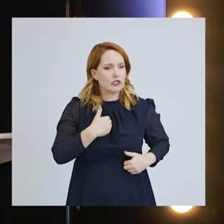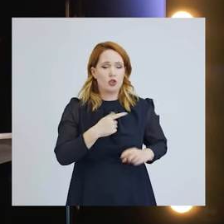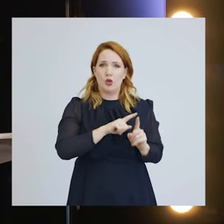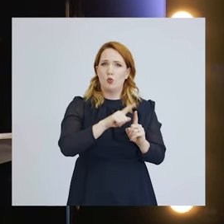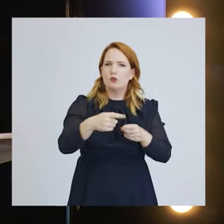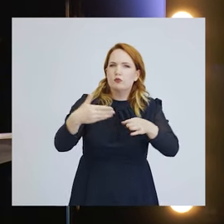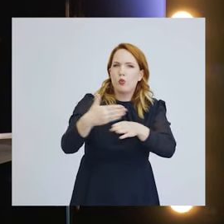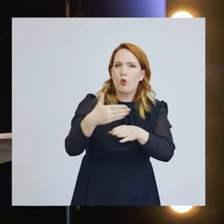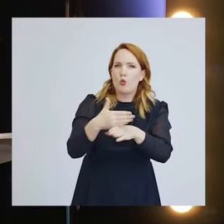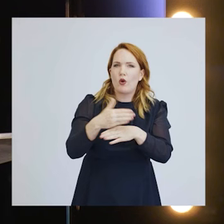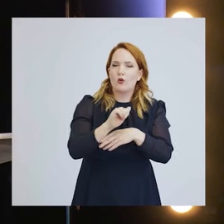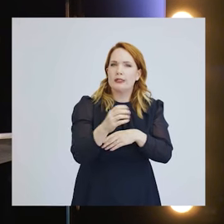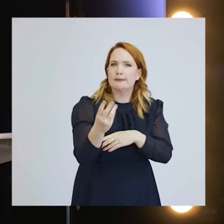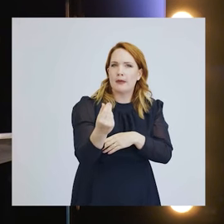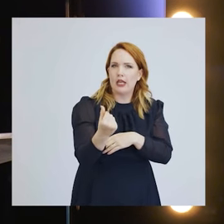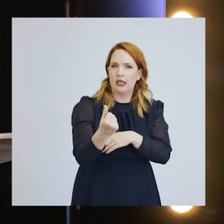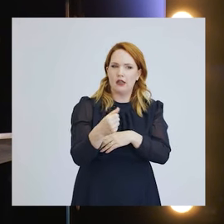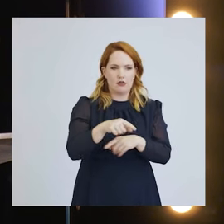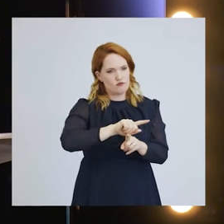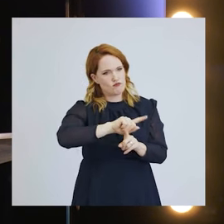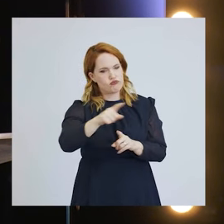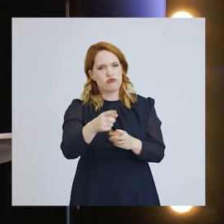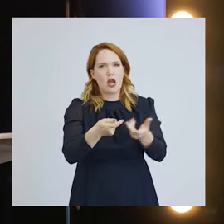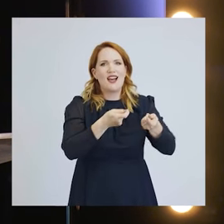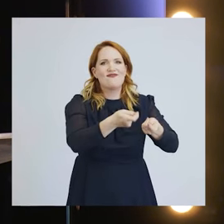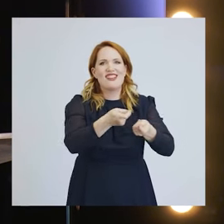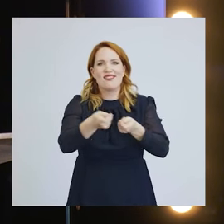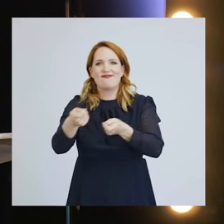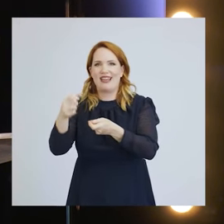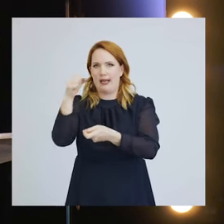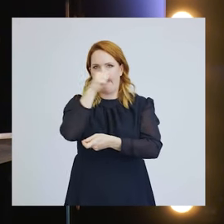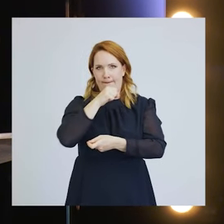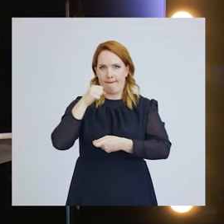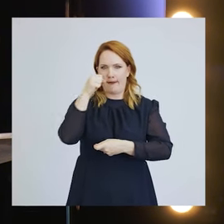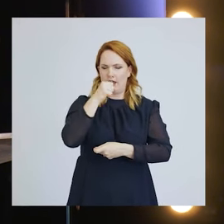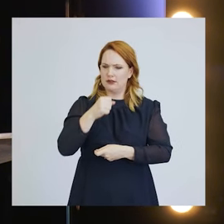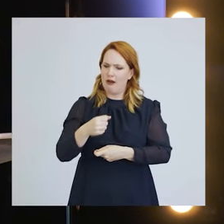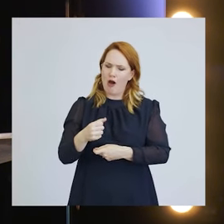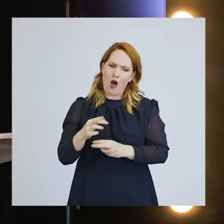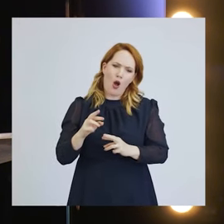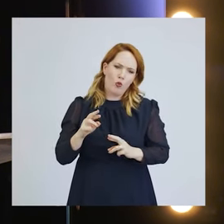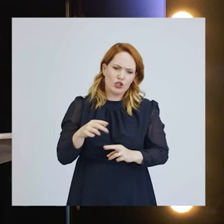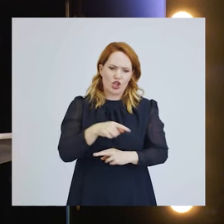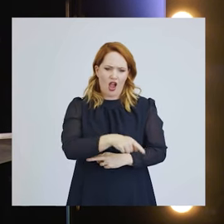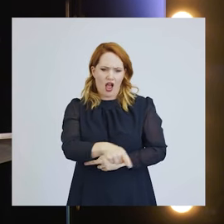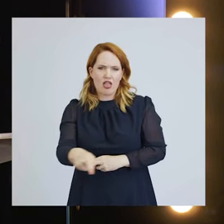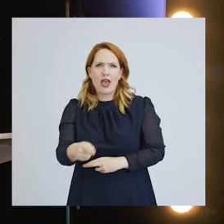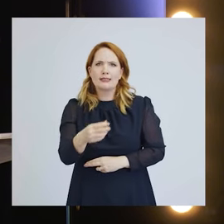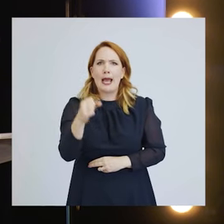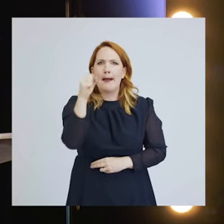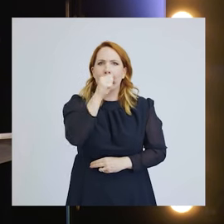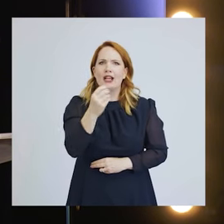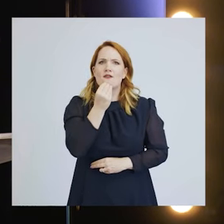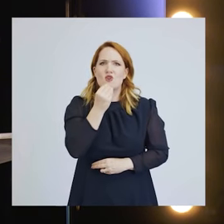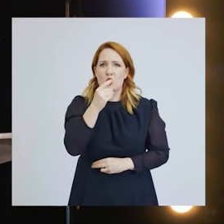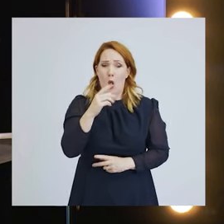he went and hired himself out to a citizen of that country who sent him to the fields to feed pigs. He longed to fill his stomach